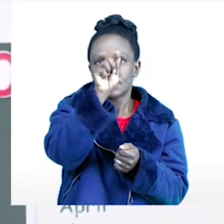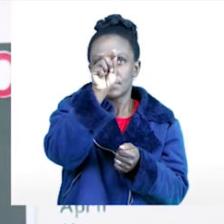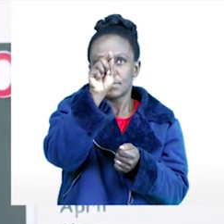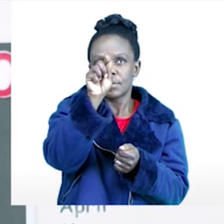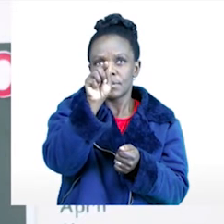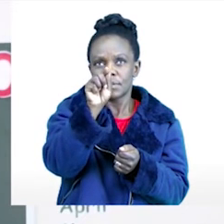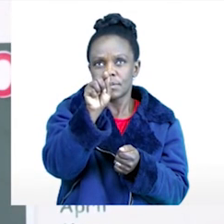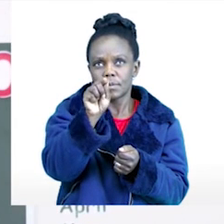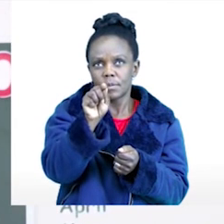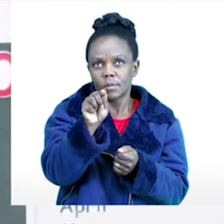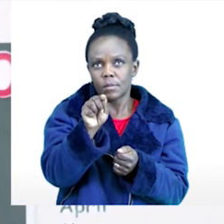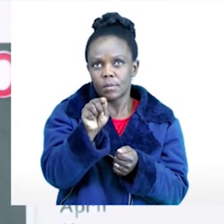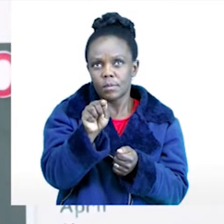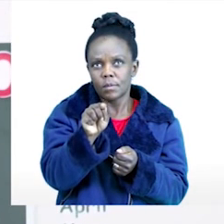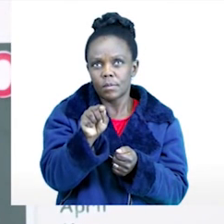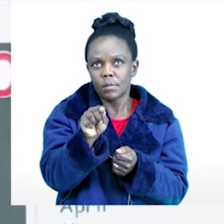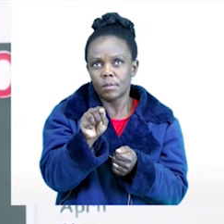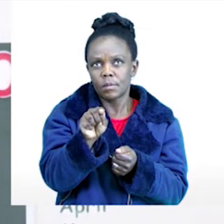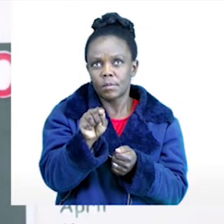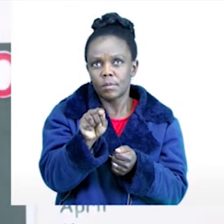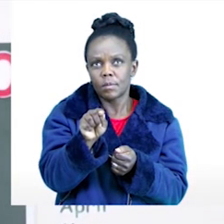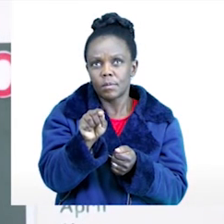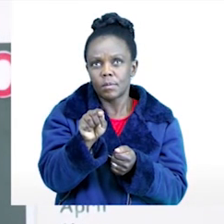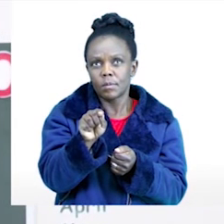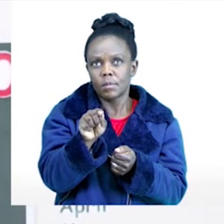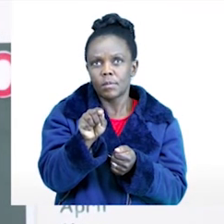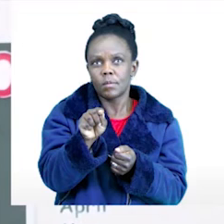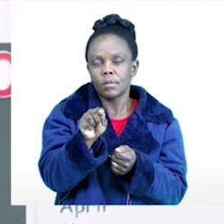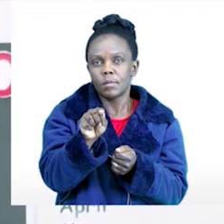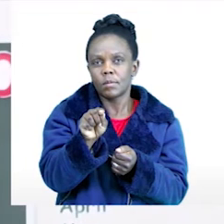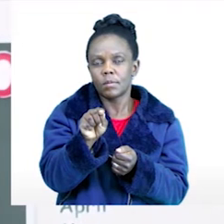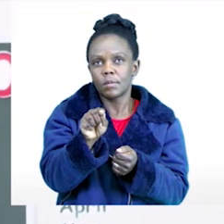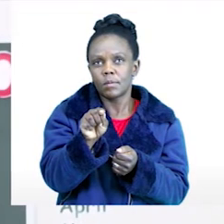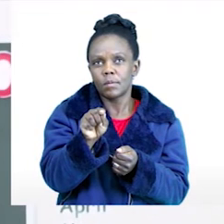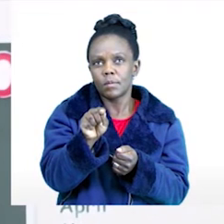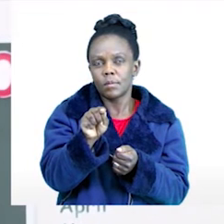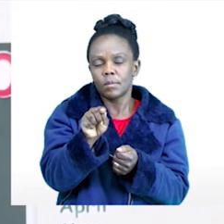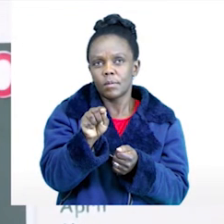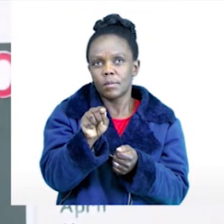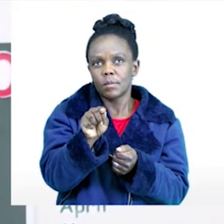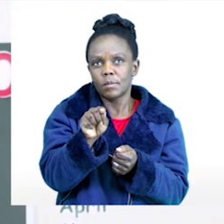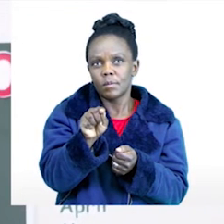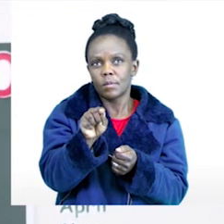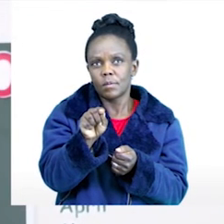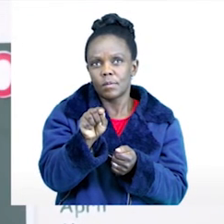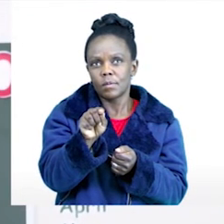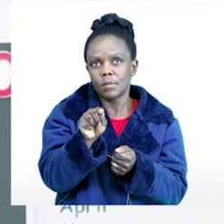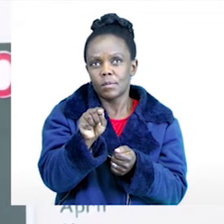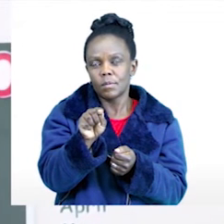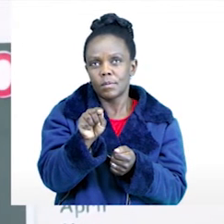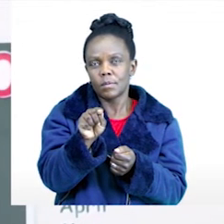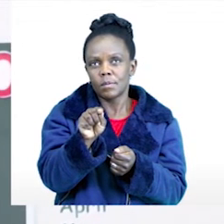up until the pattern is done. If you need to stop, make sure that you don't lift